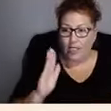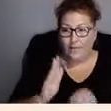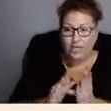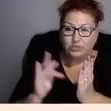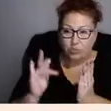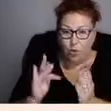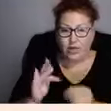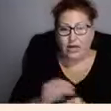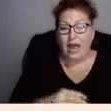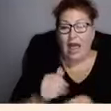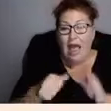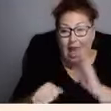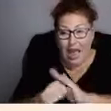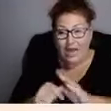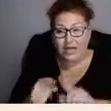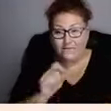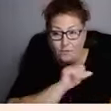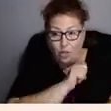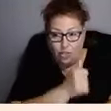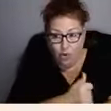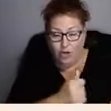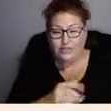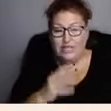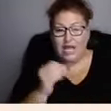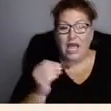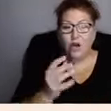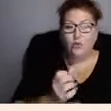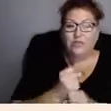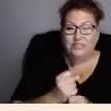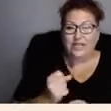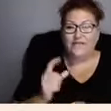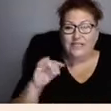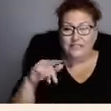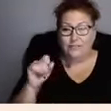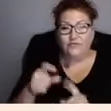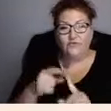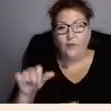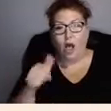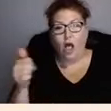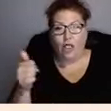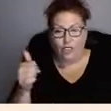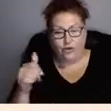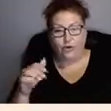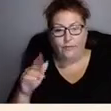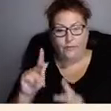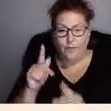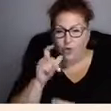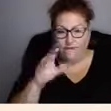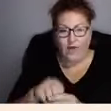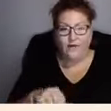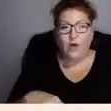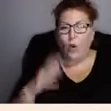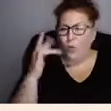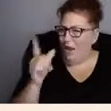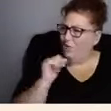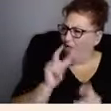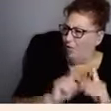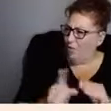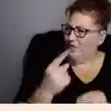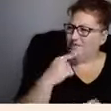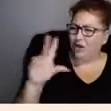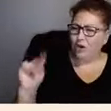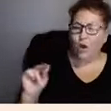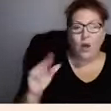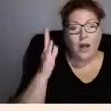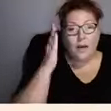from authorities, and receiving victims from other traffickers. So why don't the victims run away or say no? Because traffickers